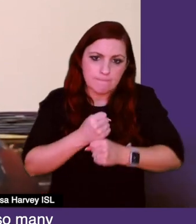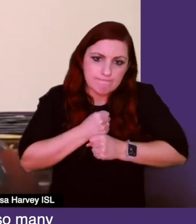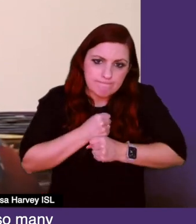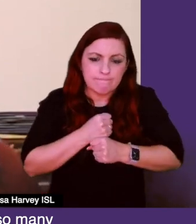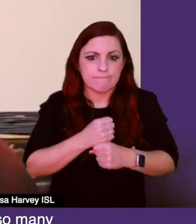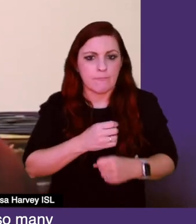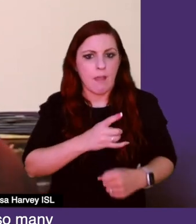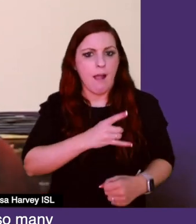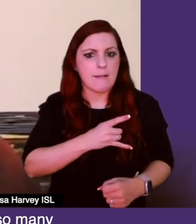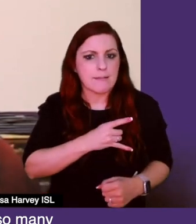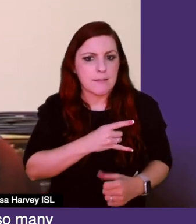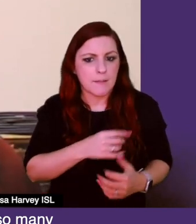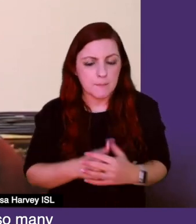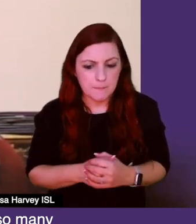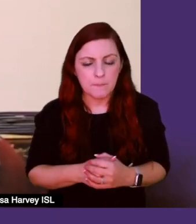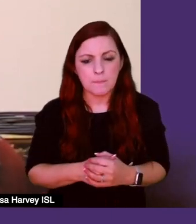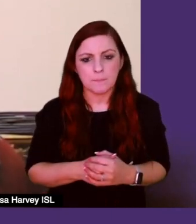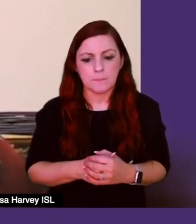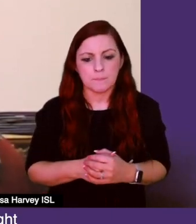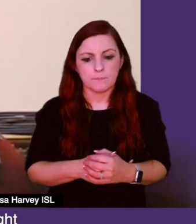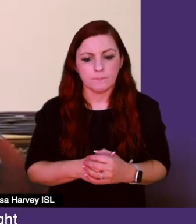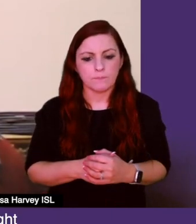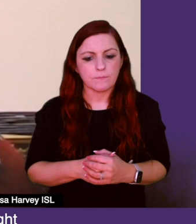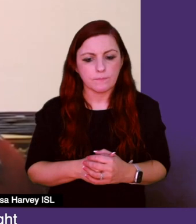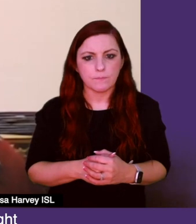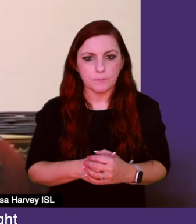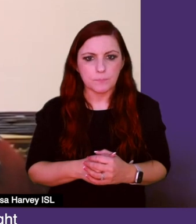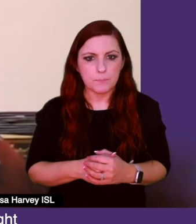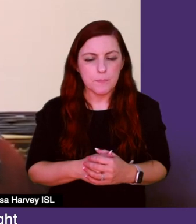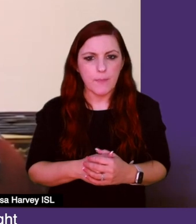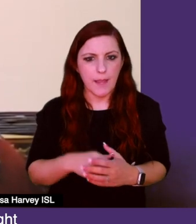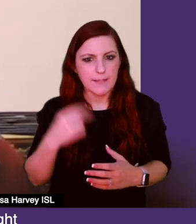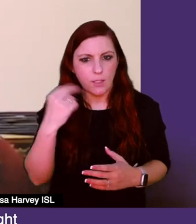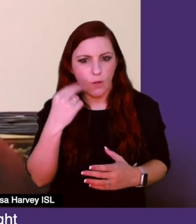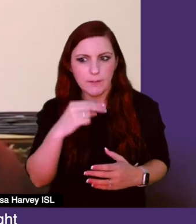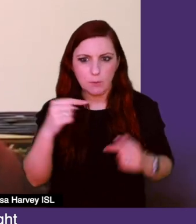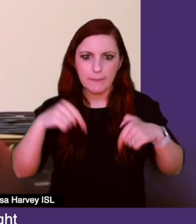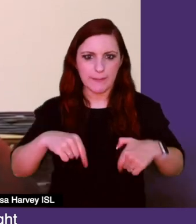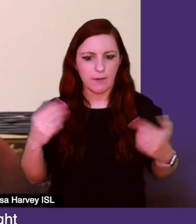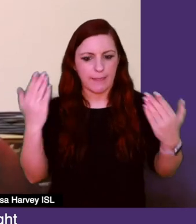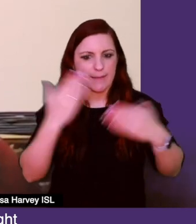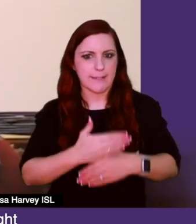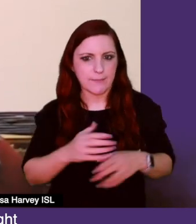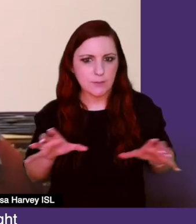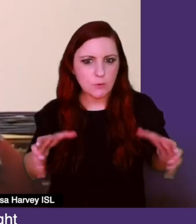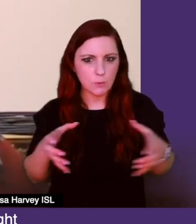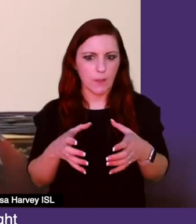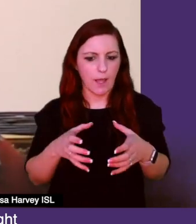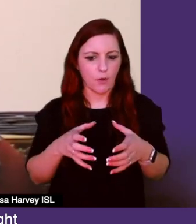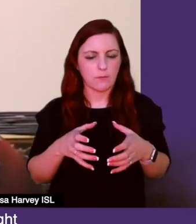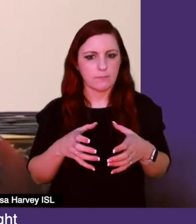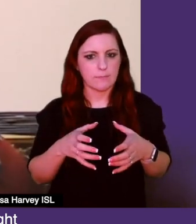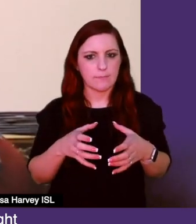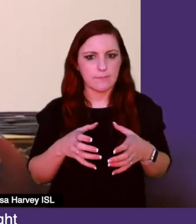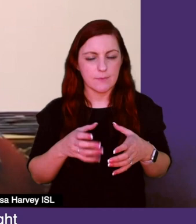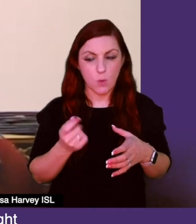it within your individual hearts. So it's really lovely to actually be here all together